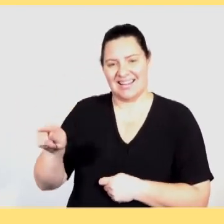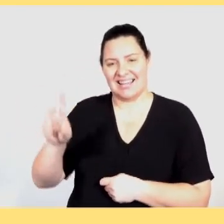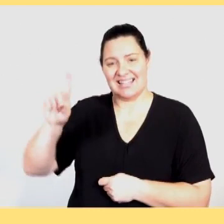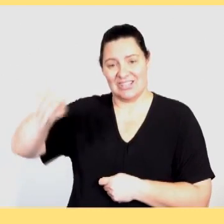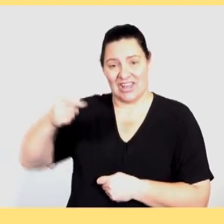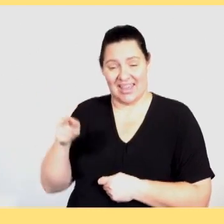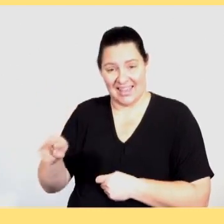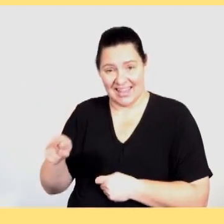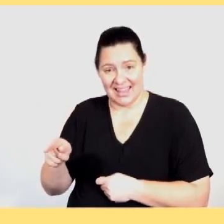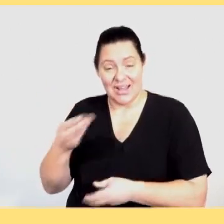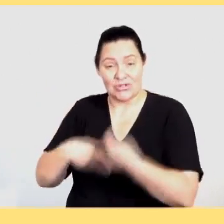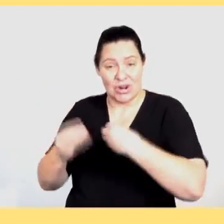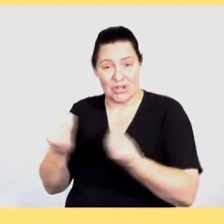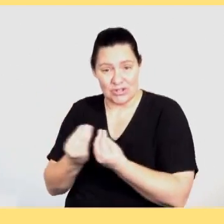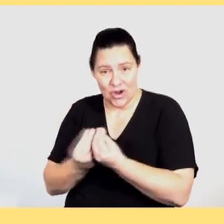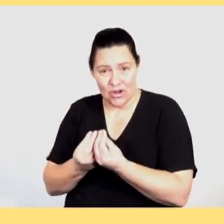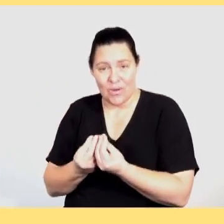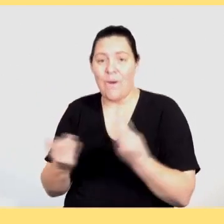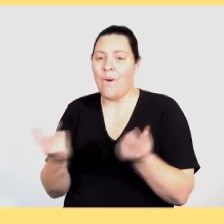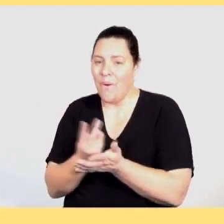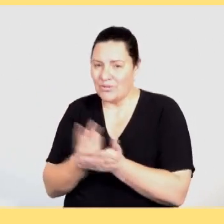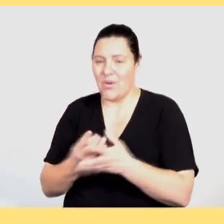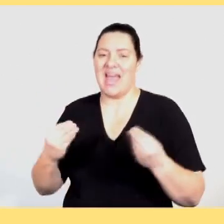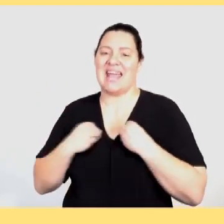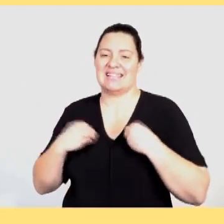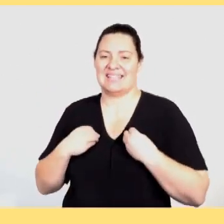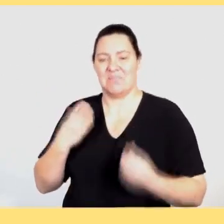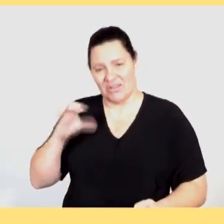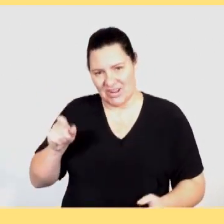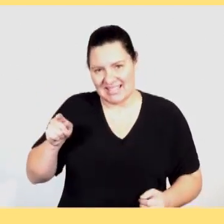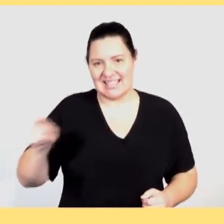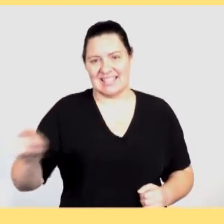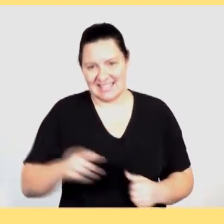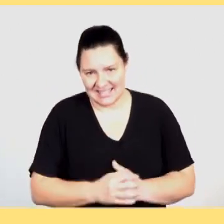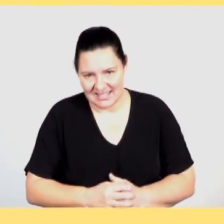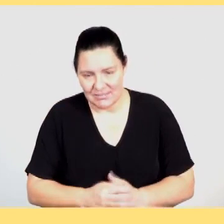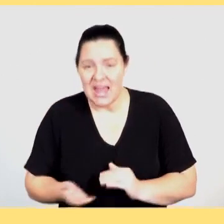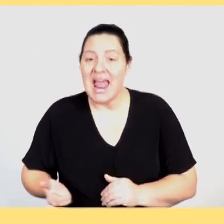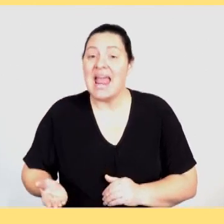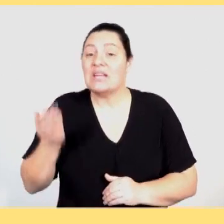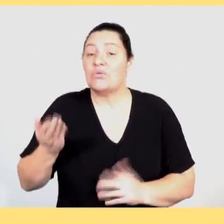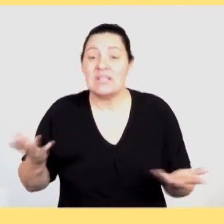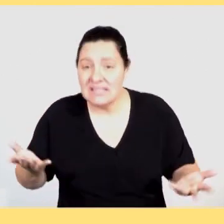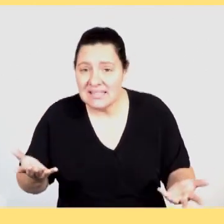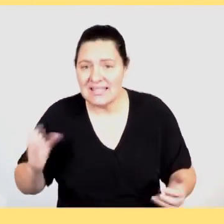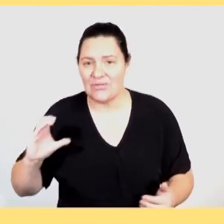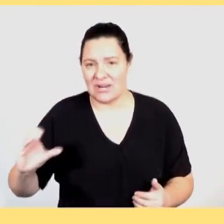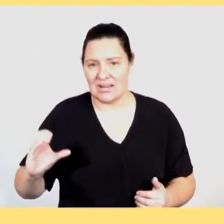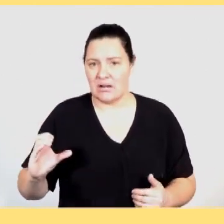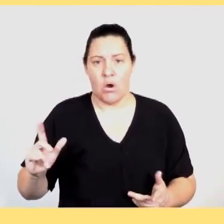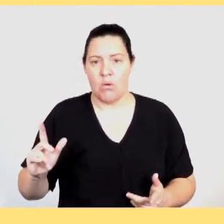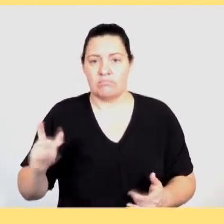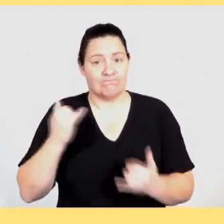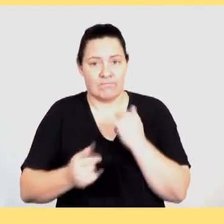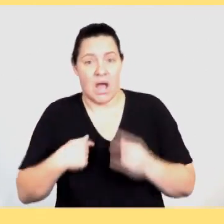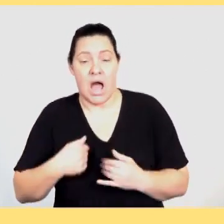DJ. Remember, trading stock is also an asset. Thank you. That means it increases where? On